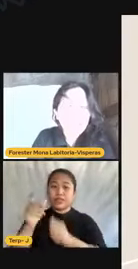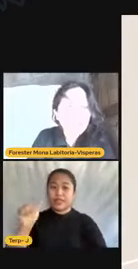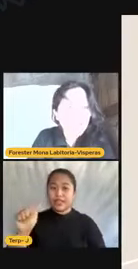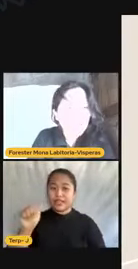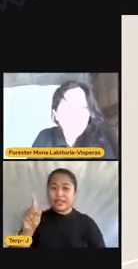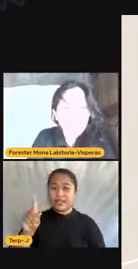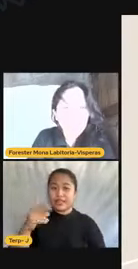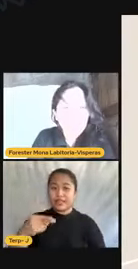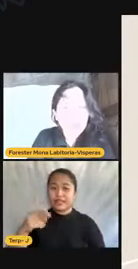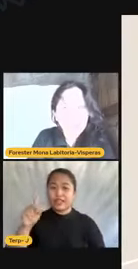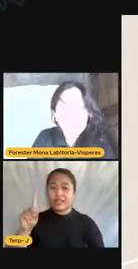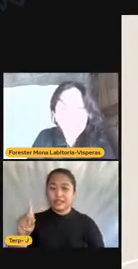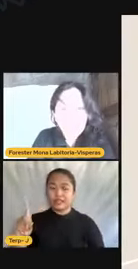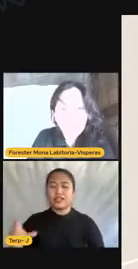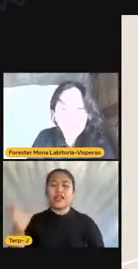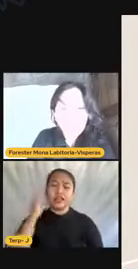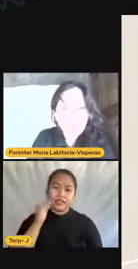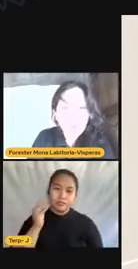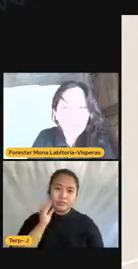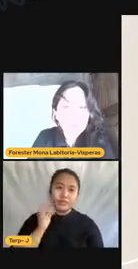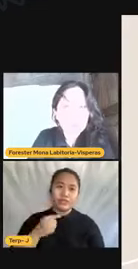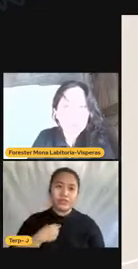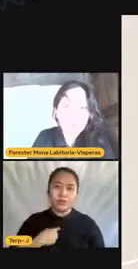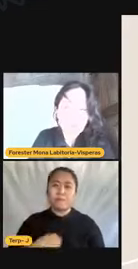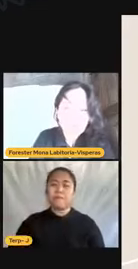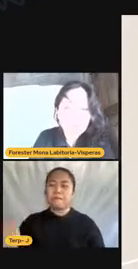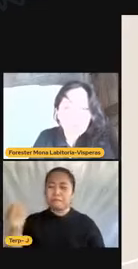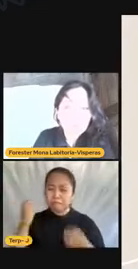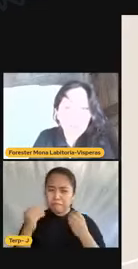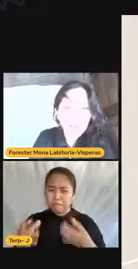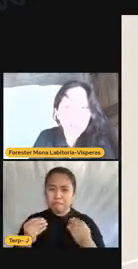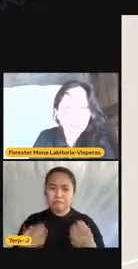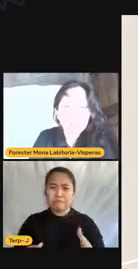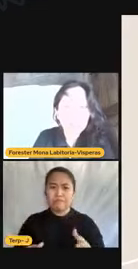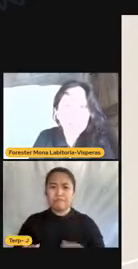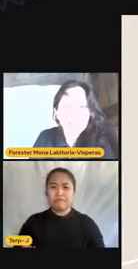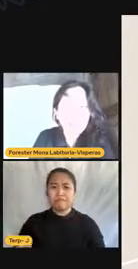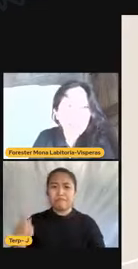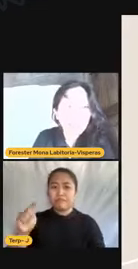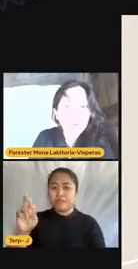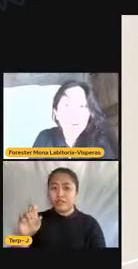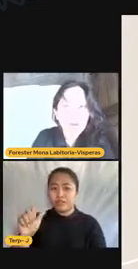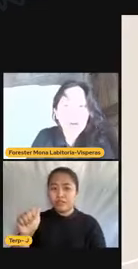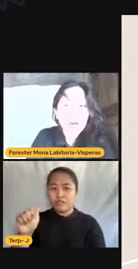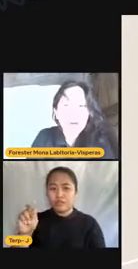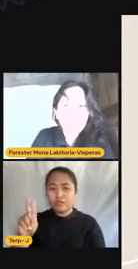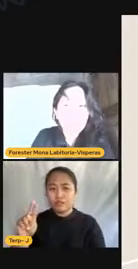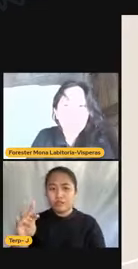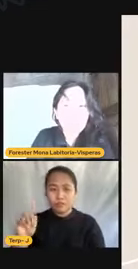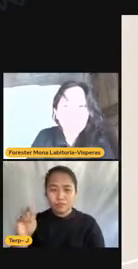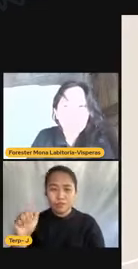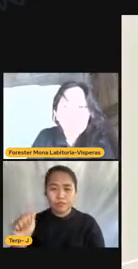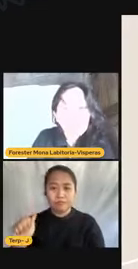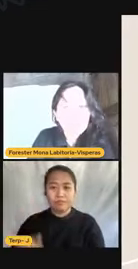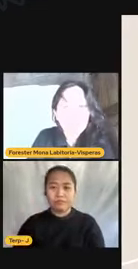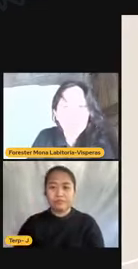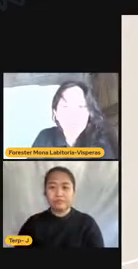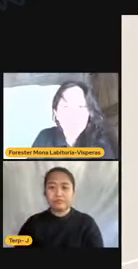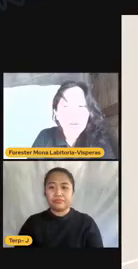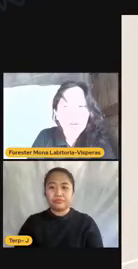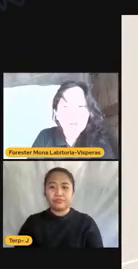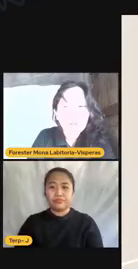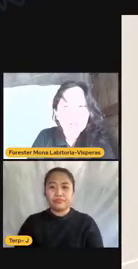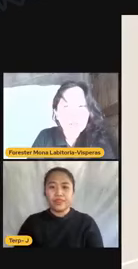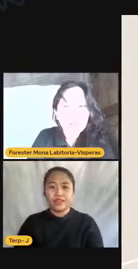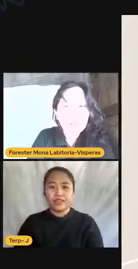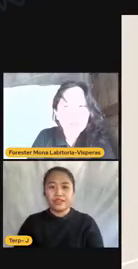I experienced perinatal trauma daw po. I was sexually abused as a child by a drug addict neighbor, bullied